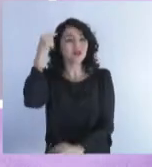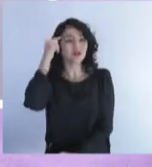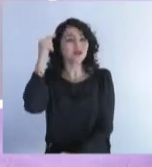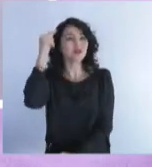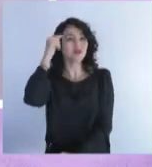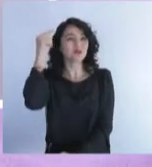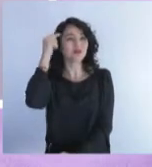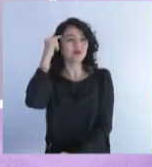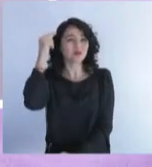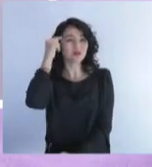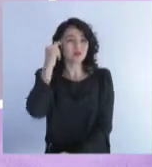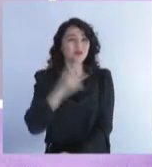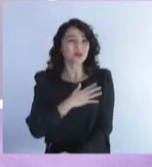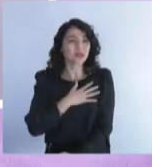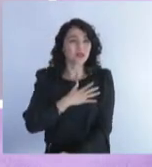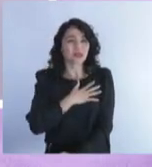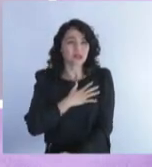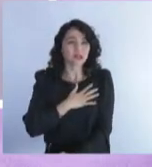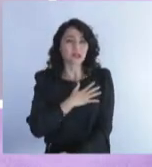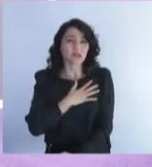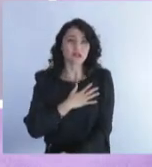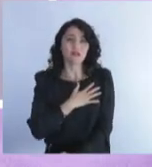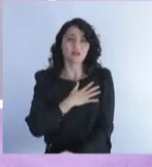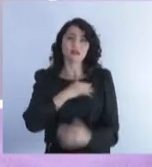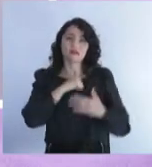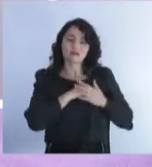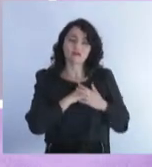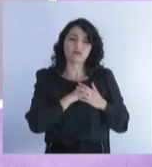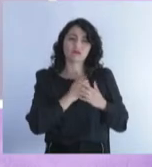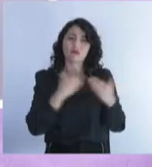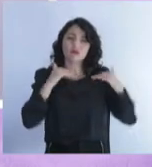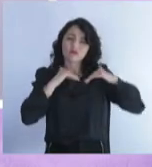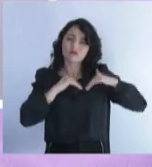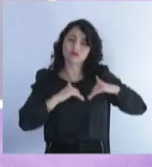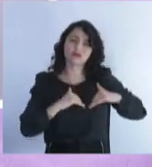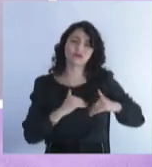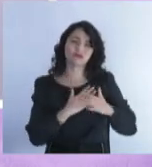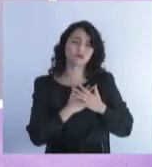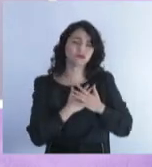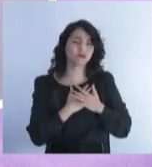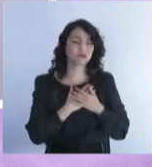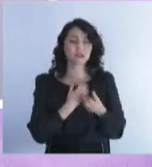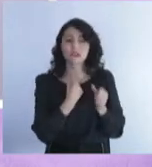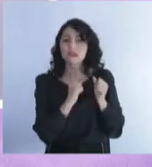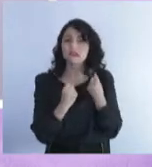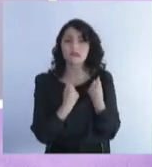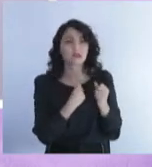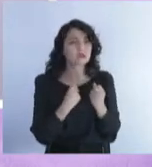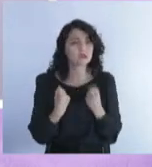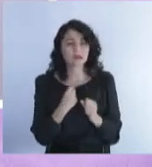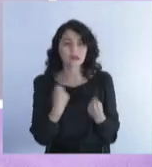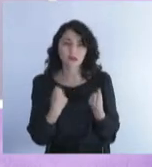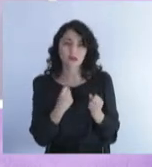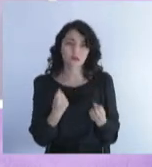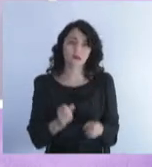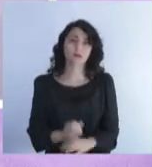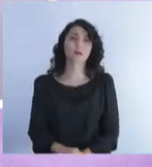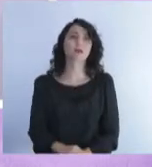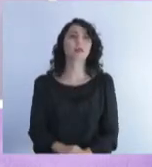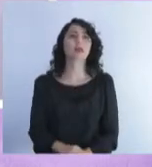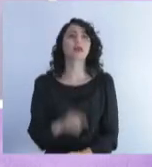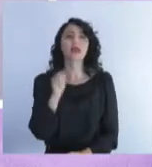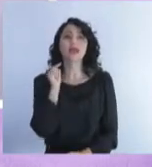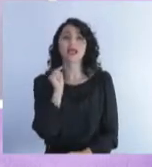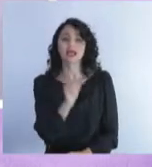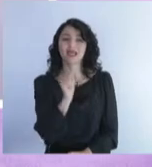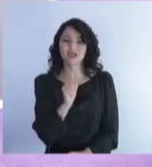coming back to us that will create our inner state of depression her anxiety. This is what's